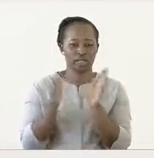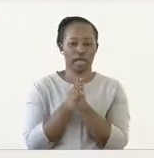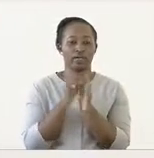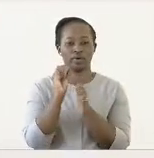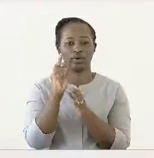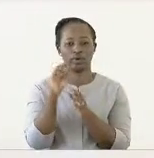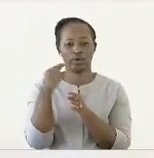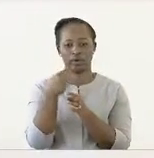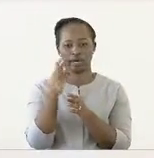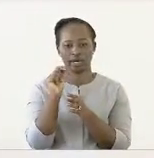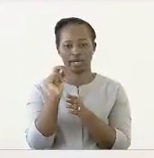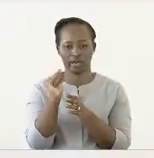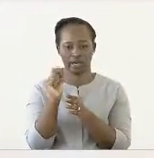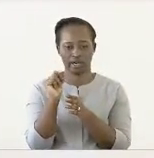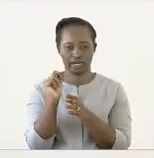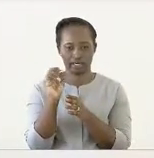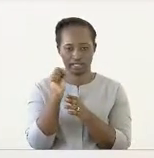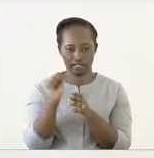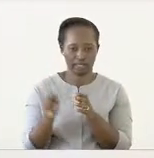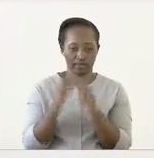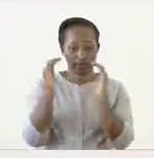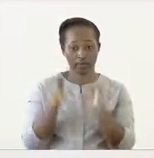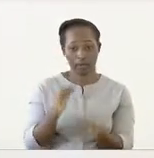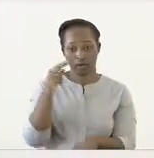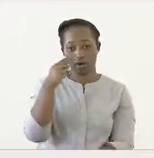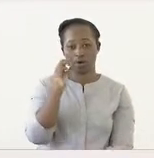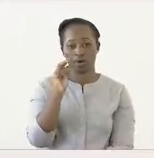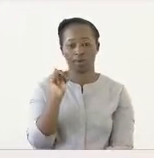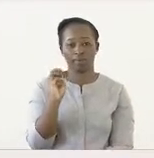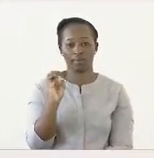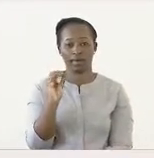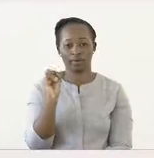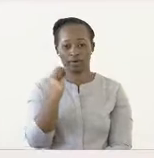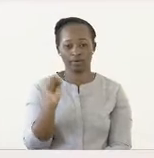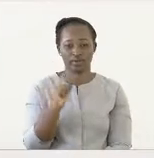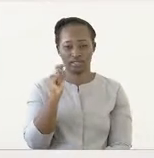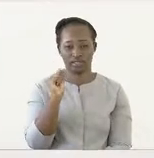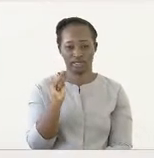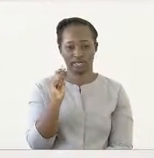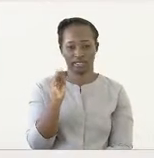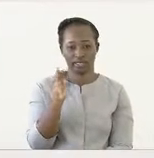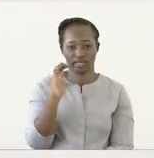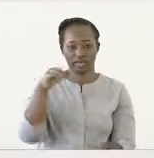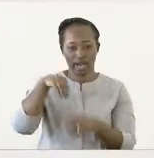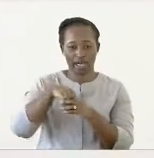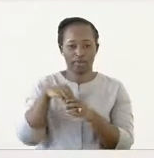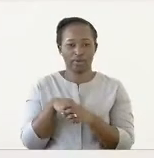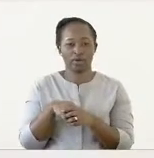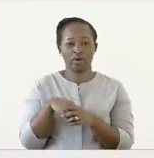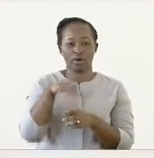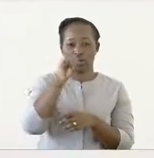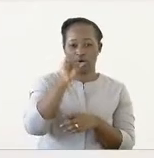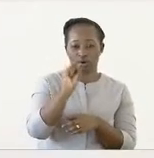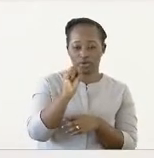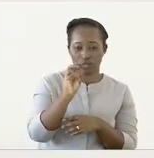organs. Homeostatic processes, we include what you call osmotic pressure, a control of sugar levels, and